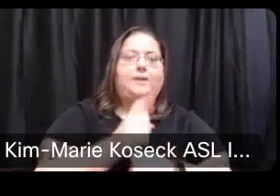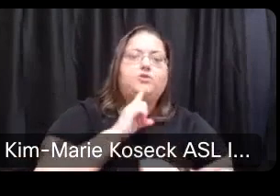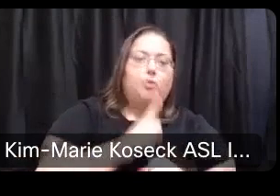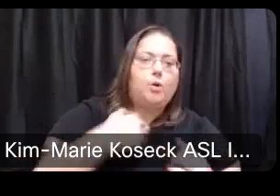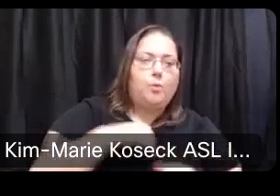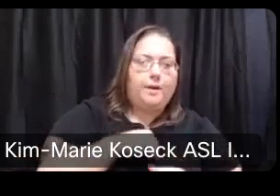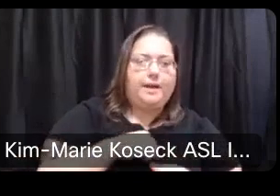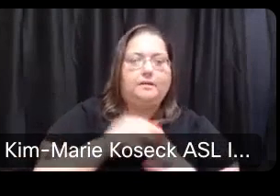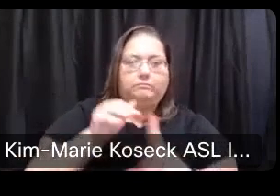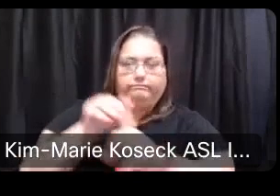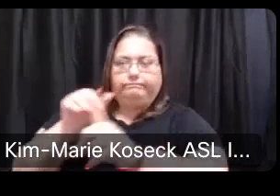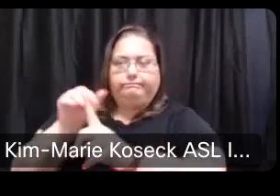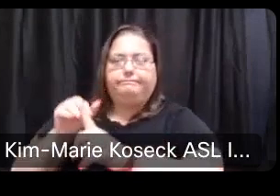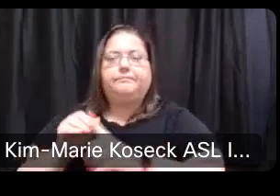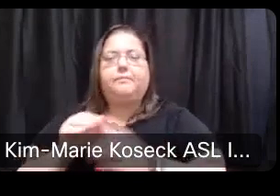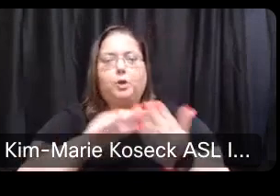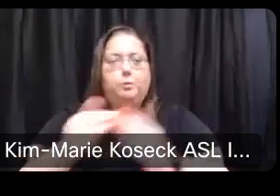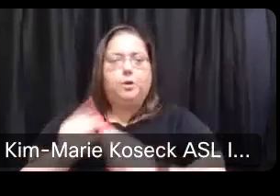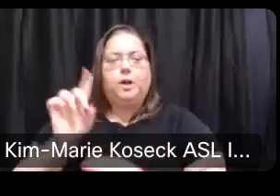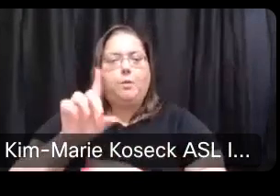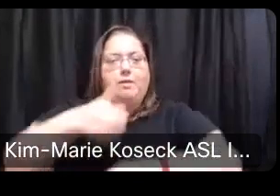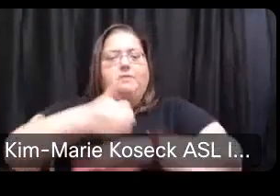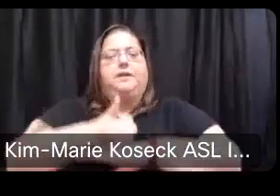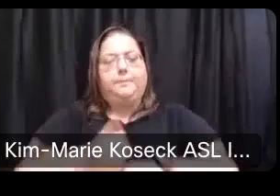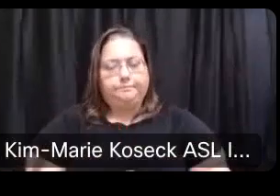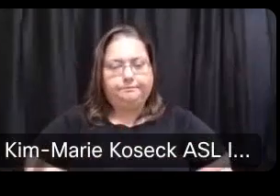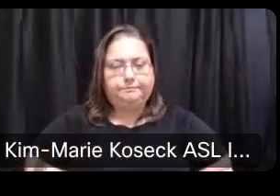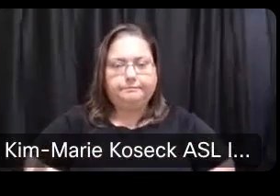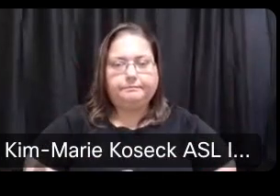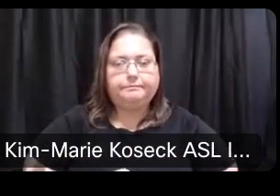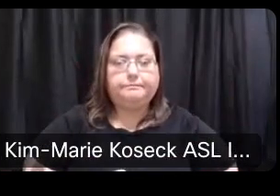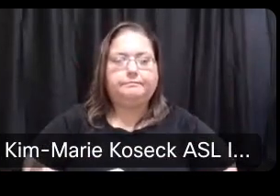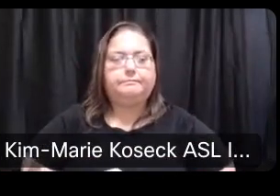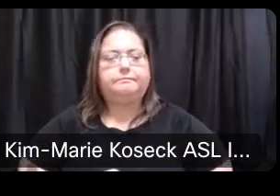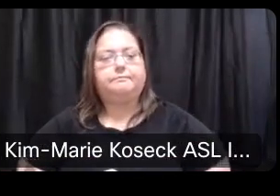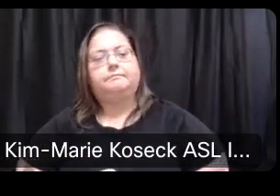also meeting the public where they are. Next slide.